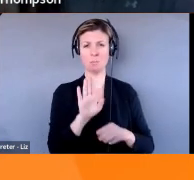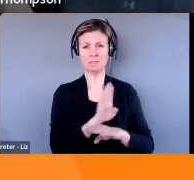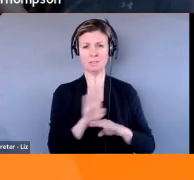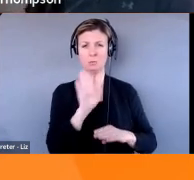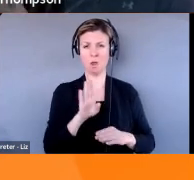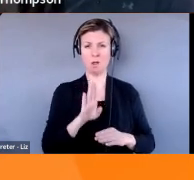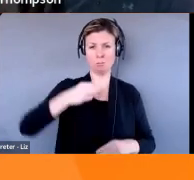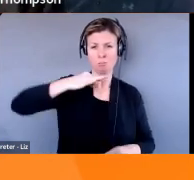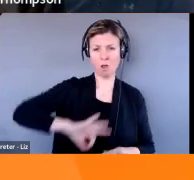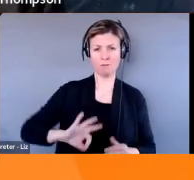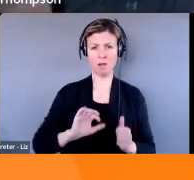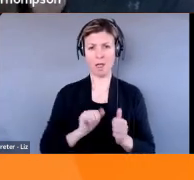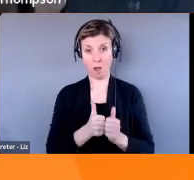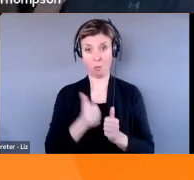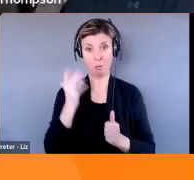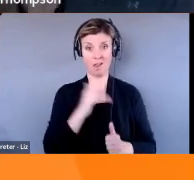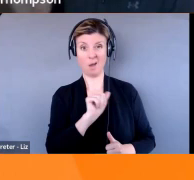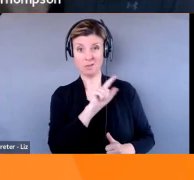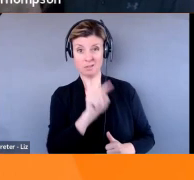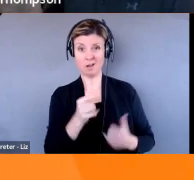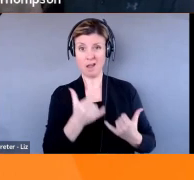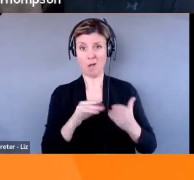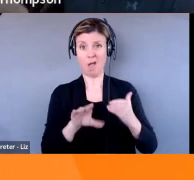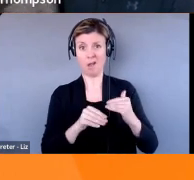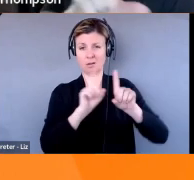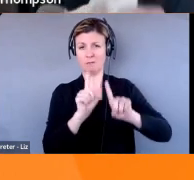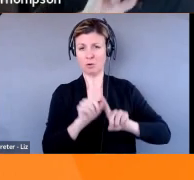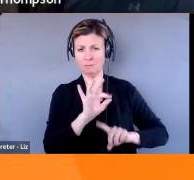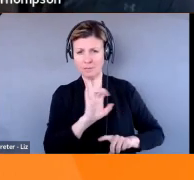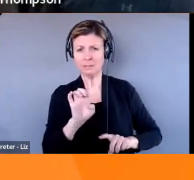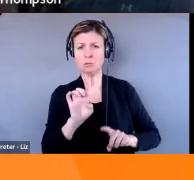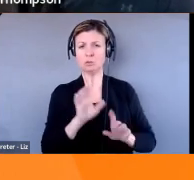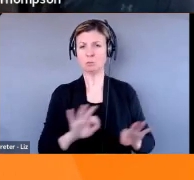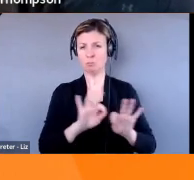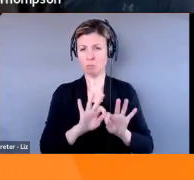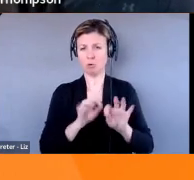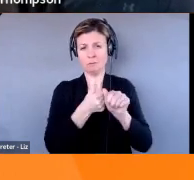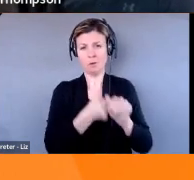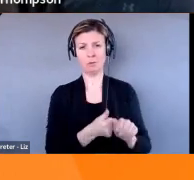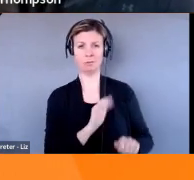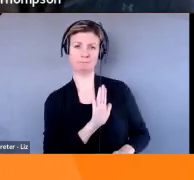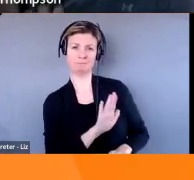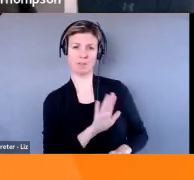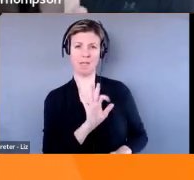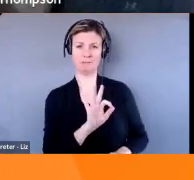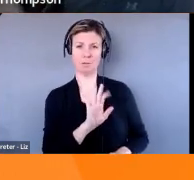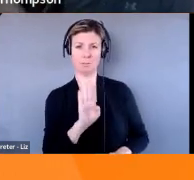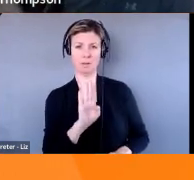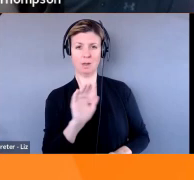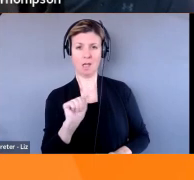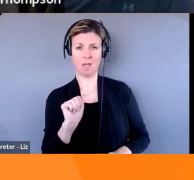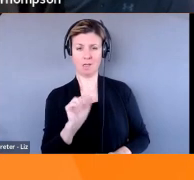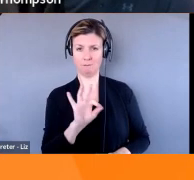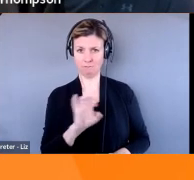all these new fees Amazon has added, we look at the configuration to fit into the FBA fee, the fulfillment by Amazon, to